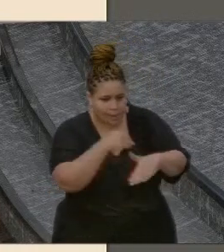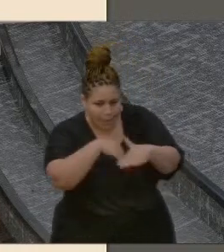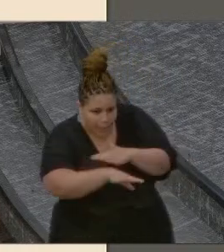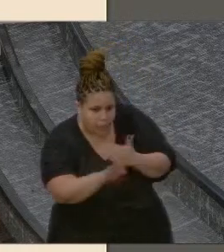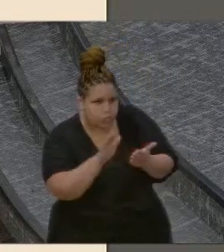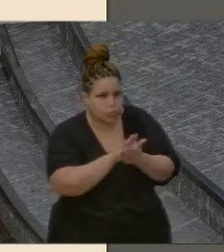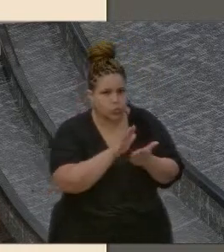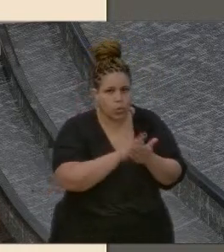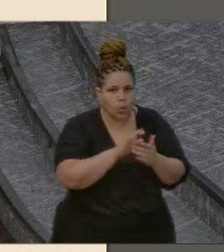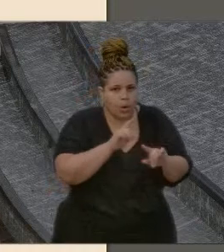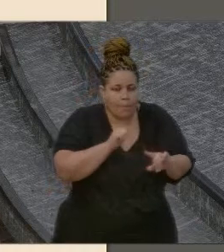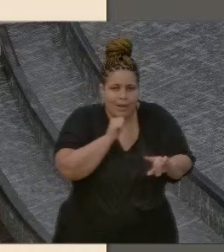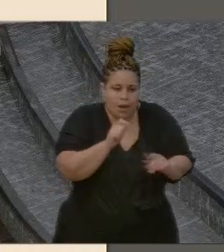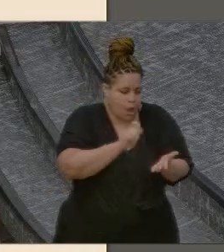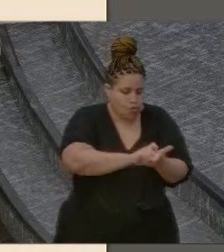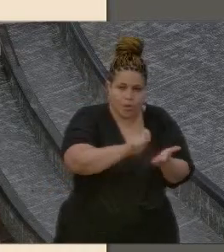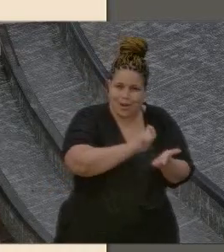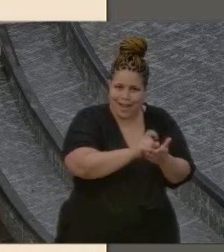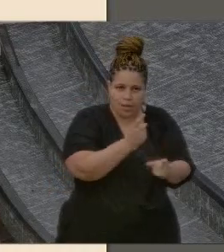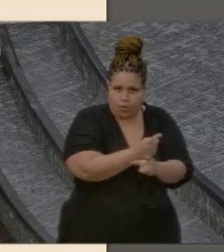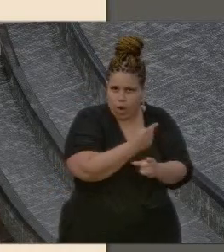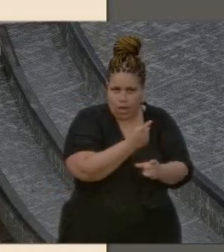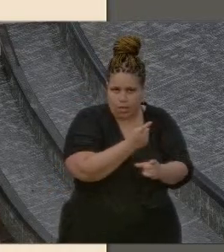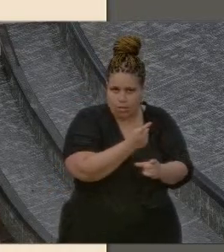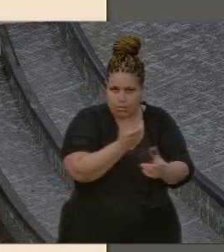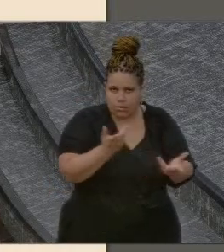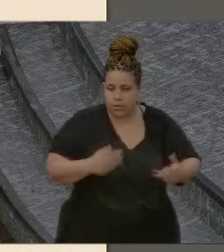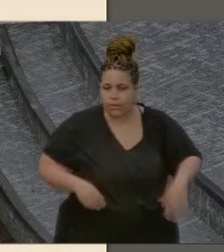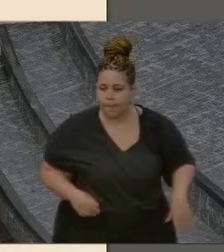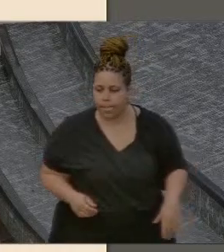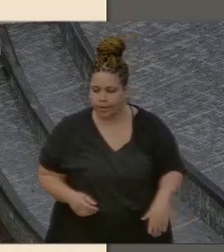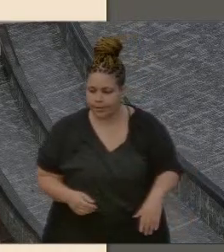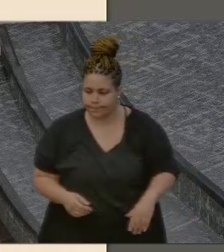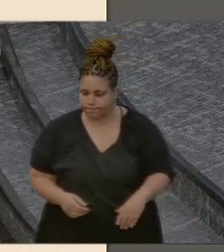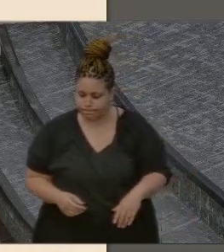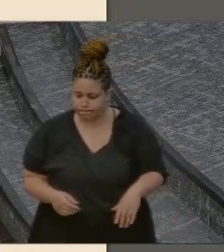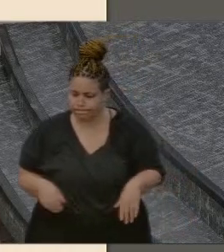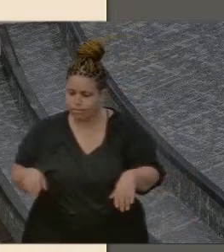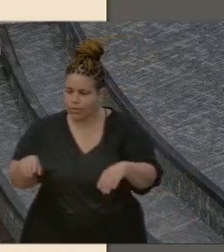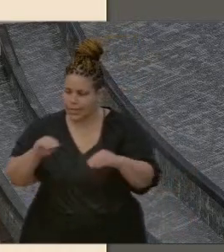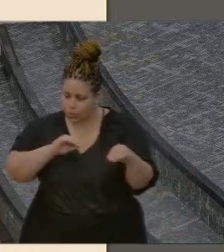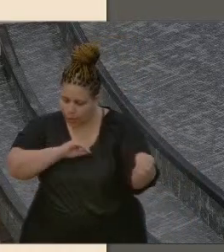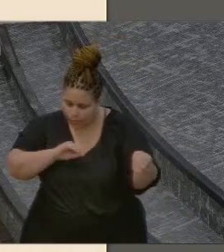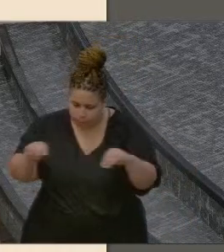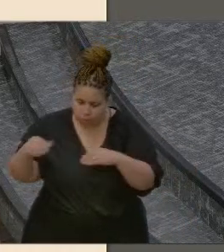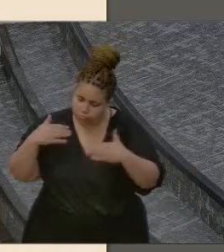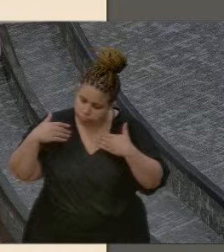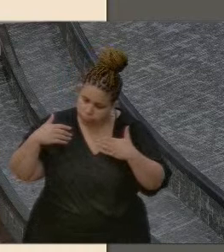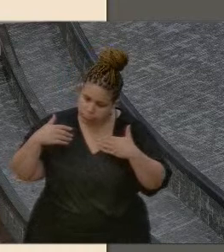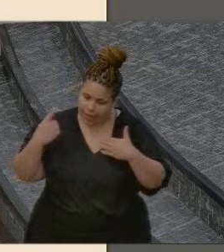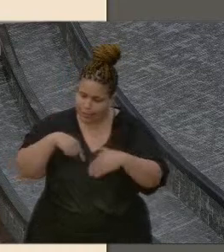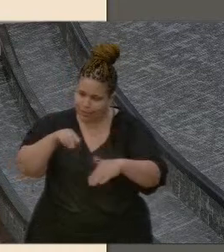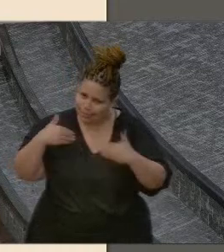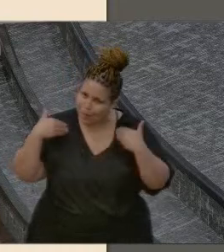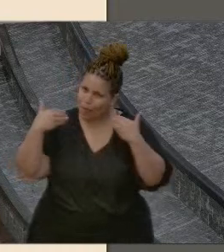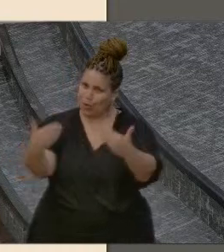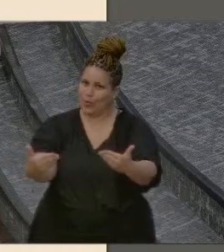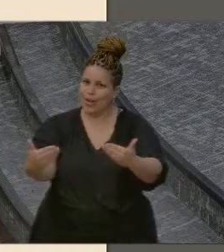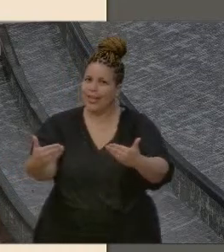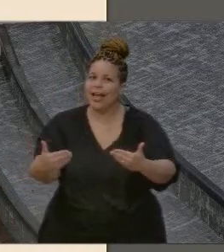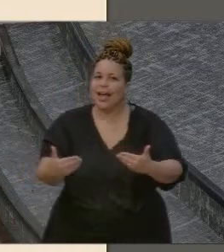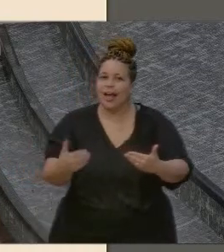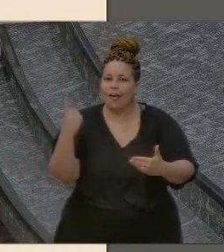So, moving forward, as we look at our pilot schools, we're going to be